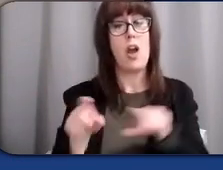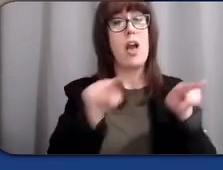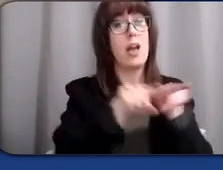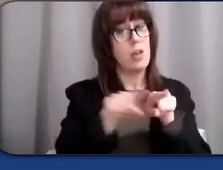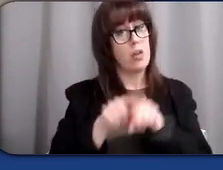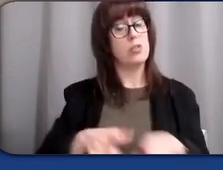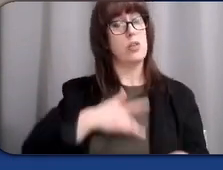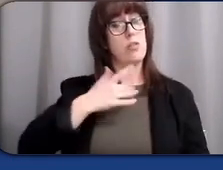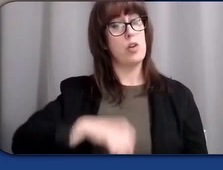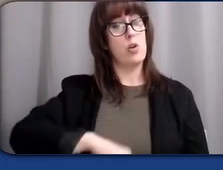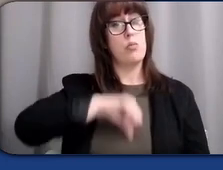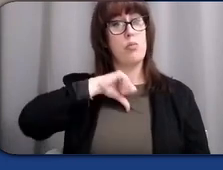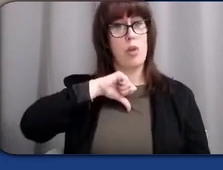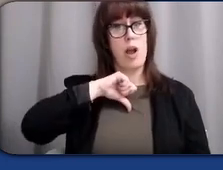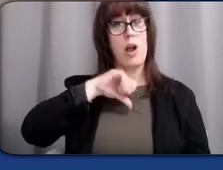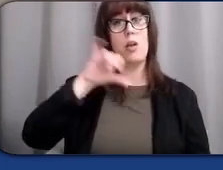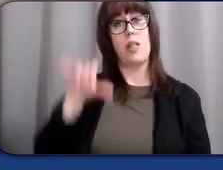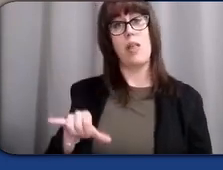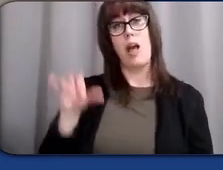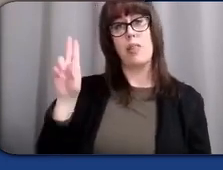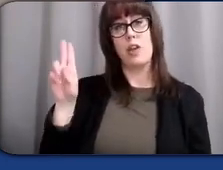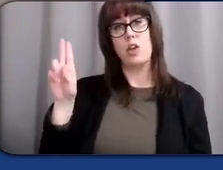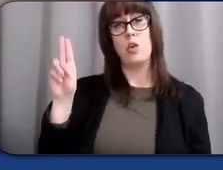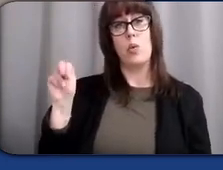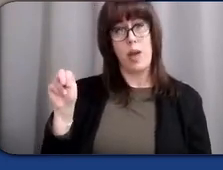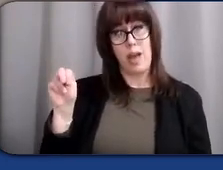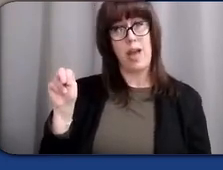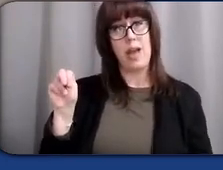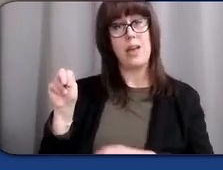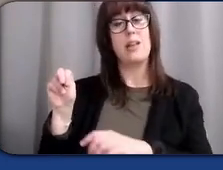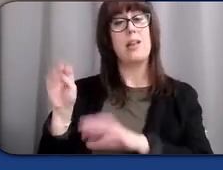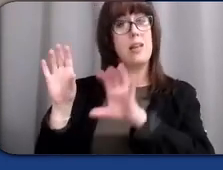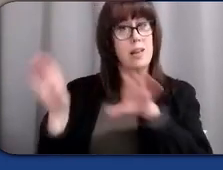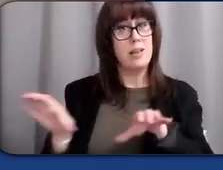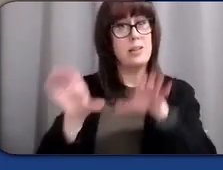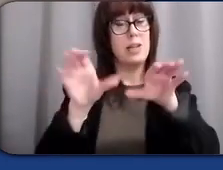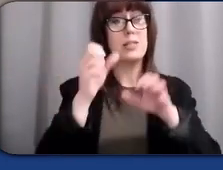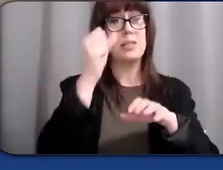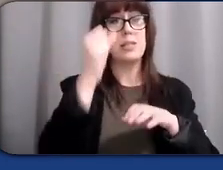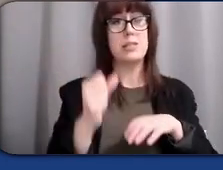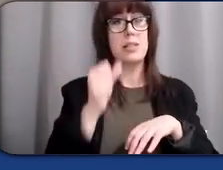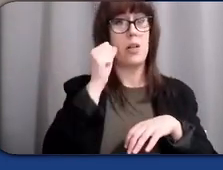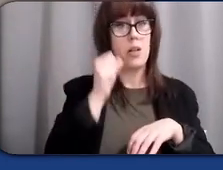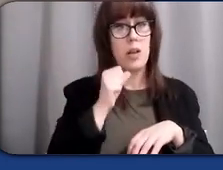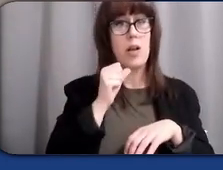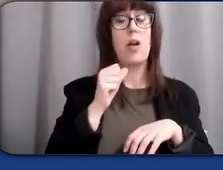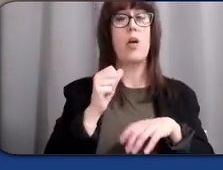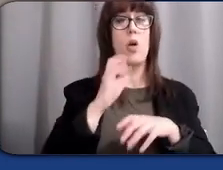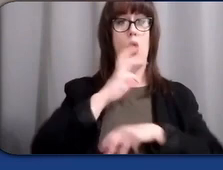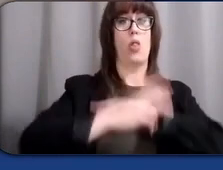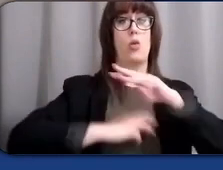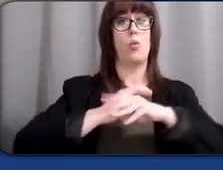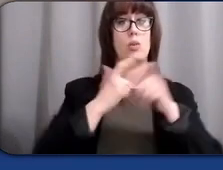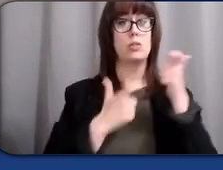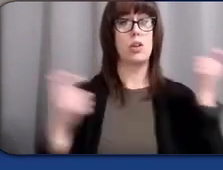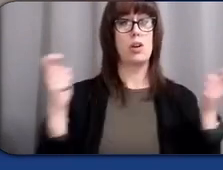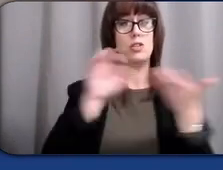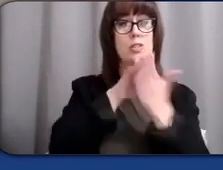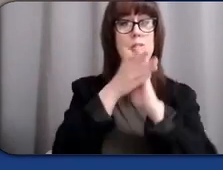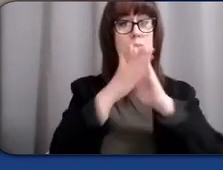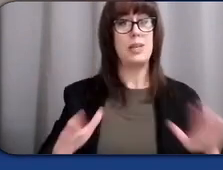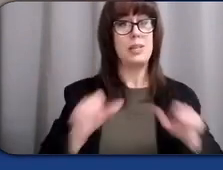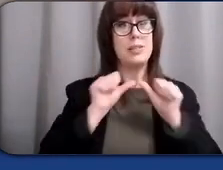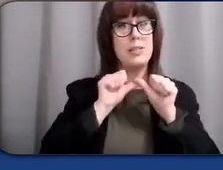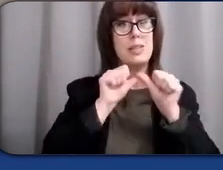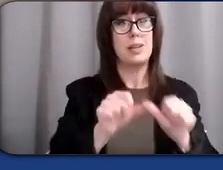can also take some pride in the great work that the UN does in South Sudan. They have the world's largest peacekeeping